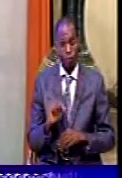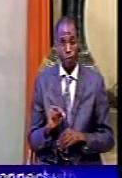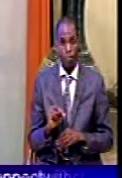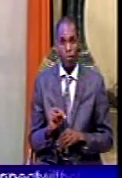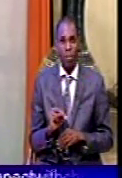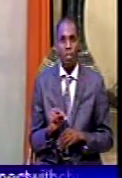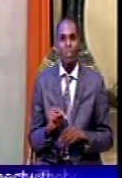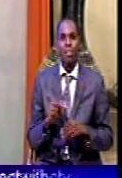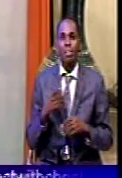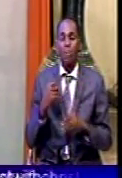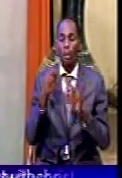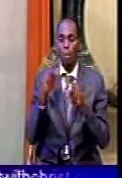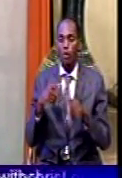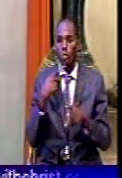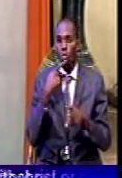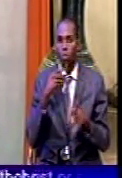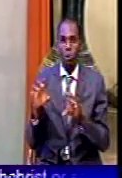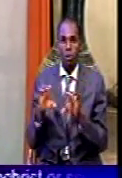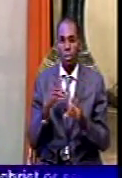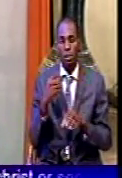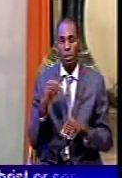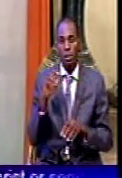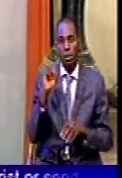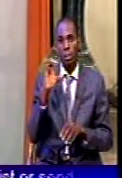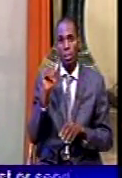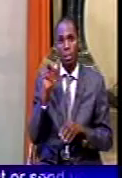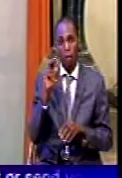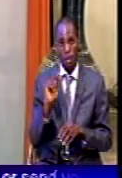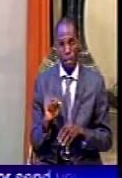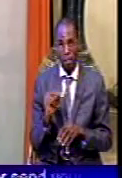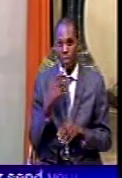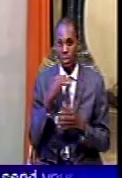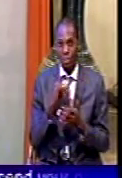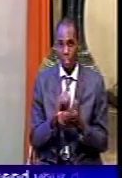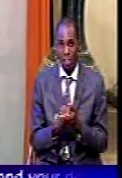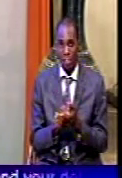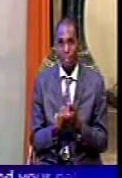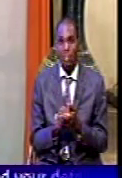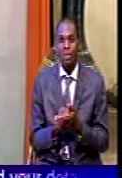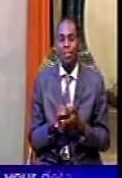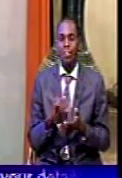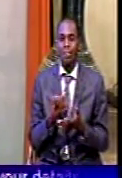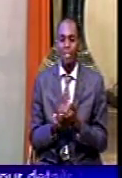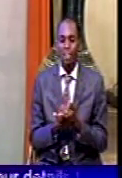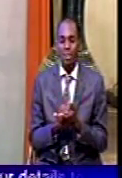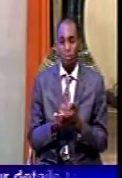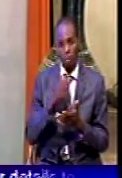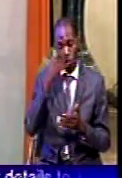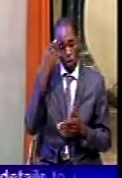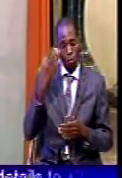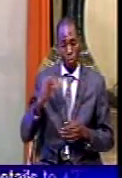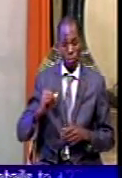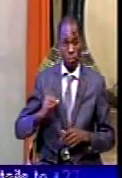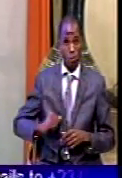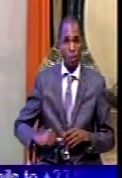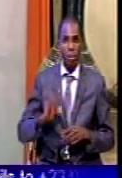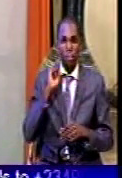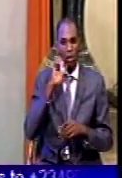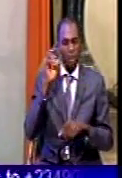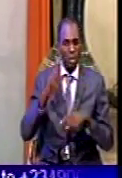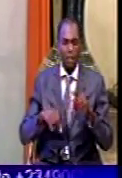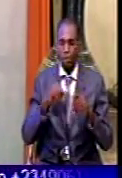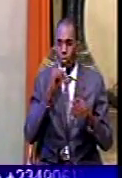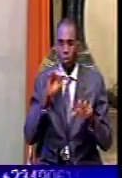hole. Maybe the second CS, they didn't cover the suture. They didn't sew up everything. That the solution will not be in